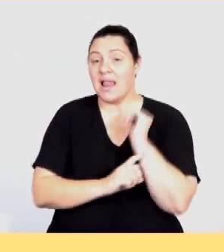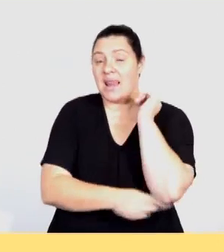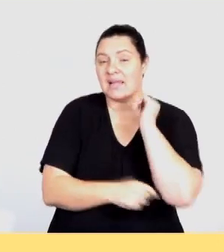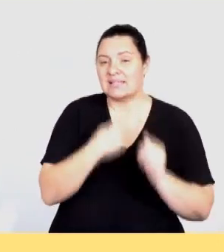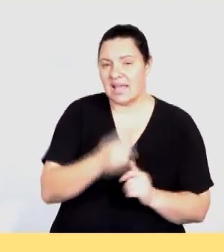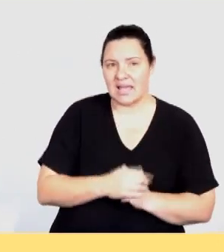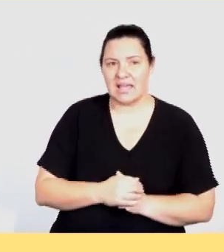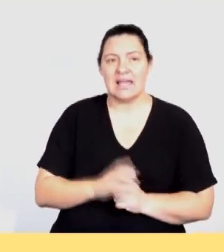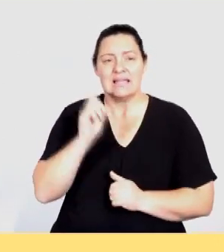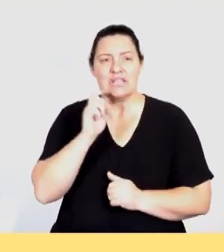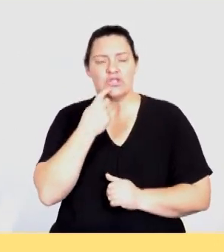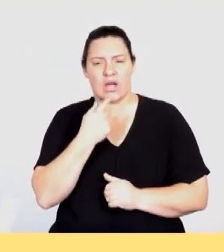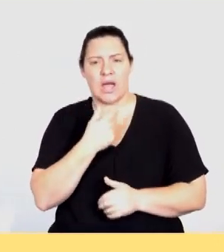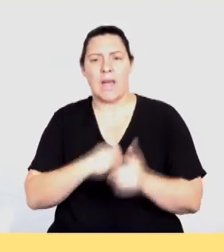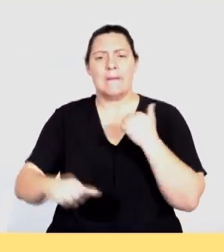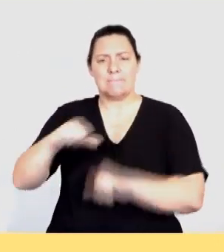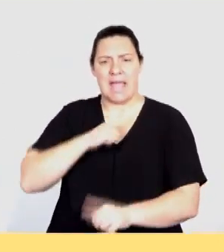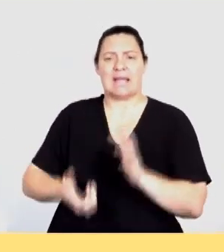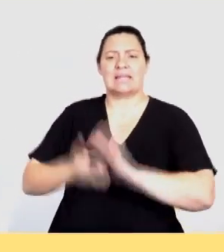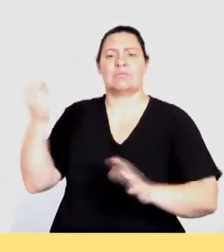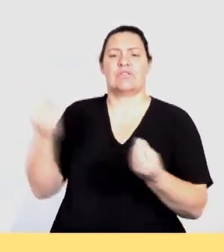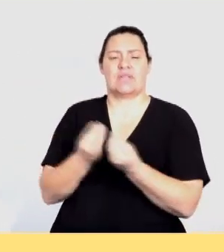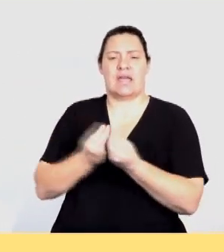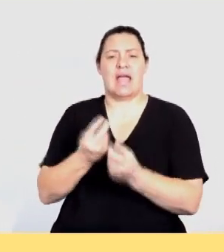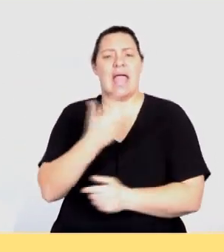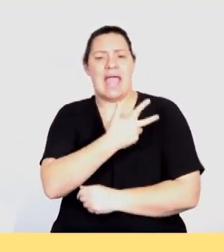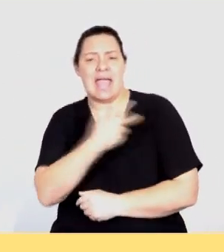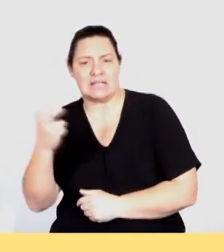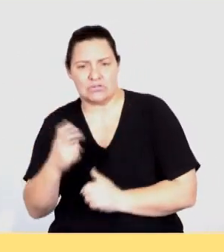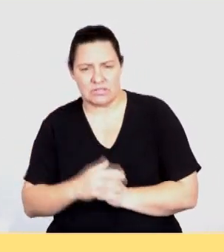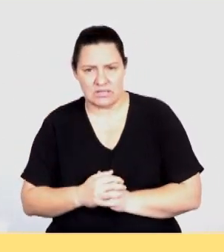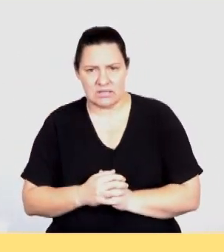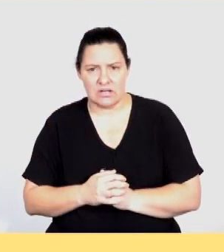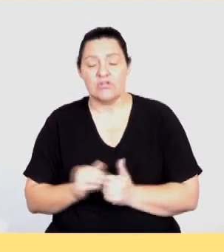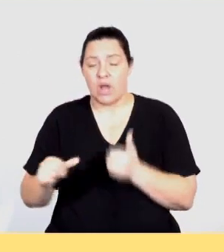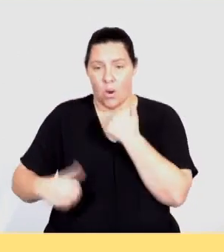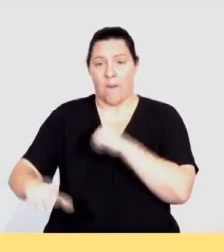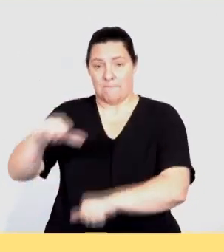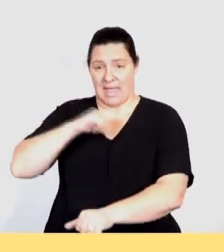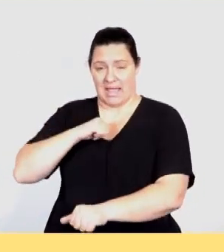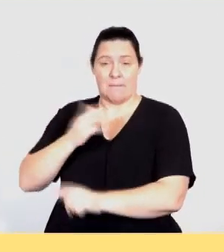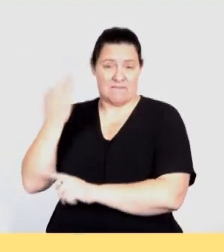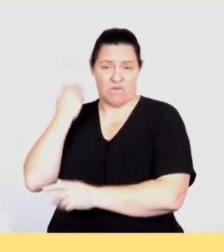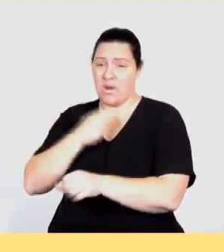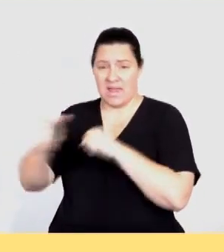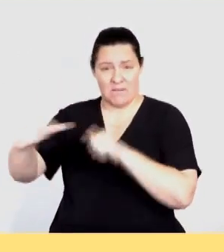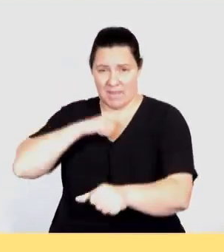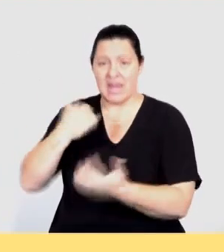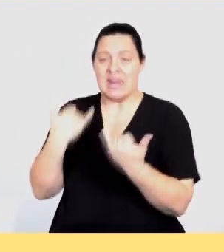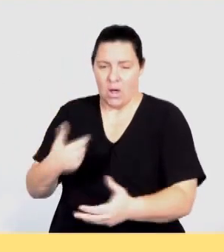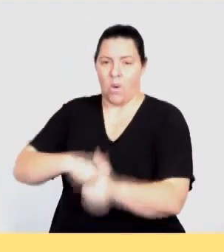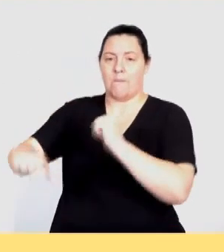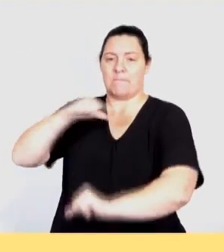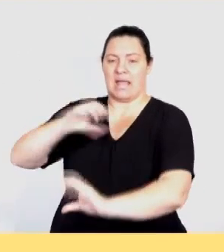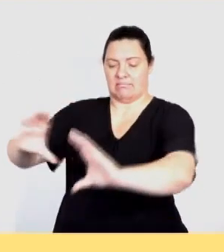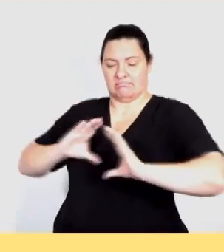2,880. The last one says, D Sugar returned damaged items, 800. So in this case, he's returning There's a